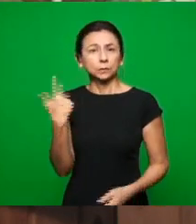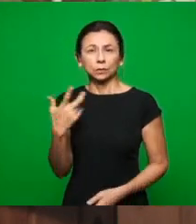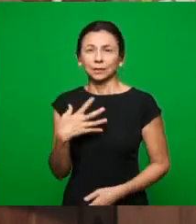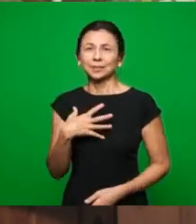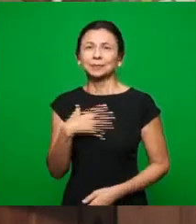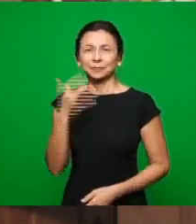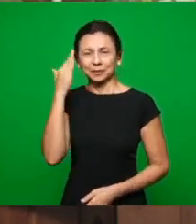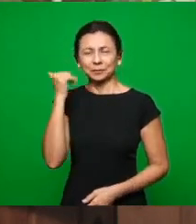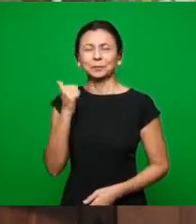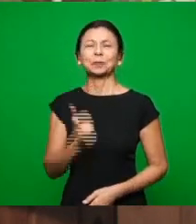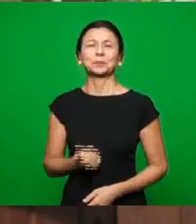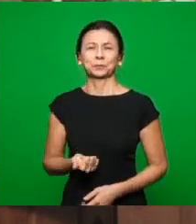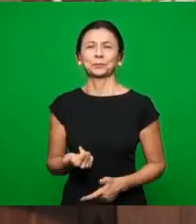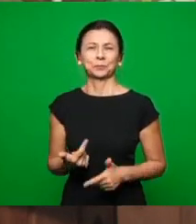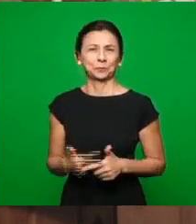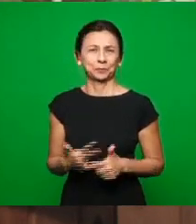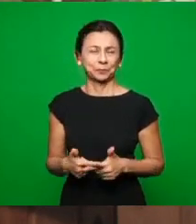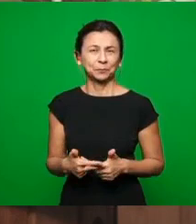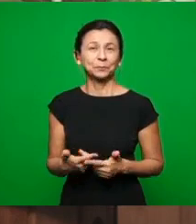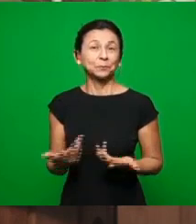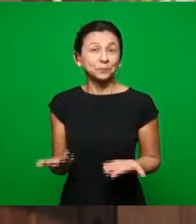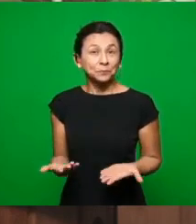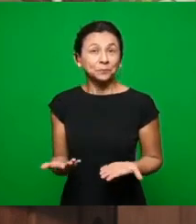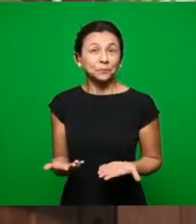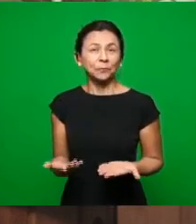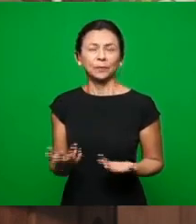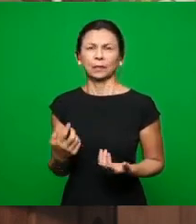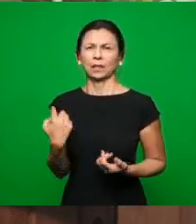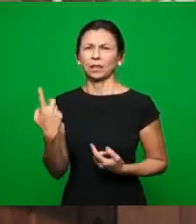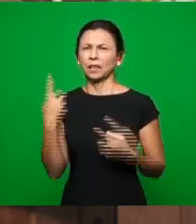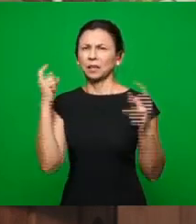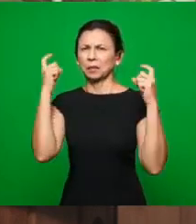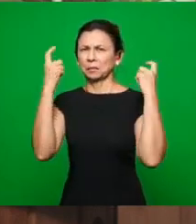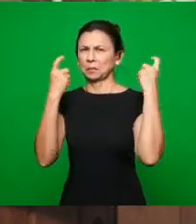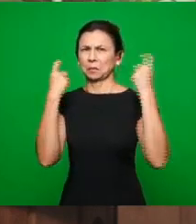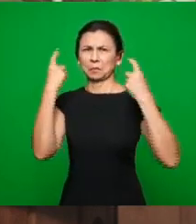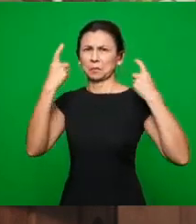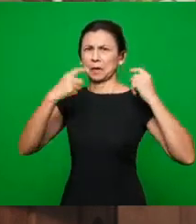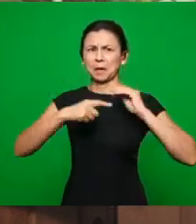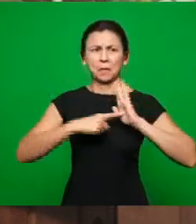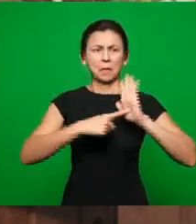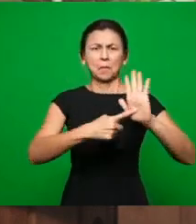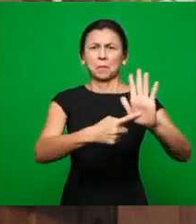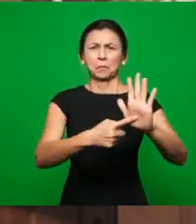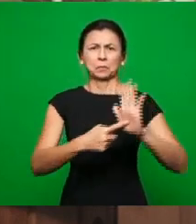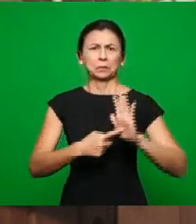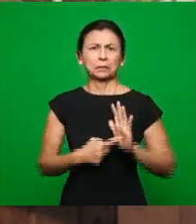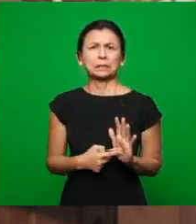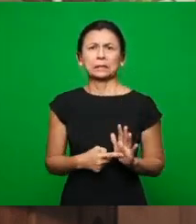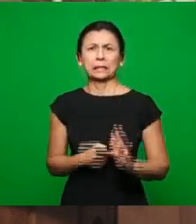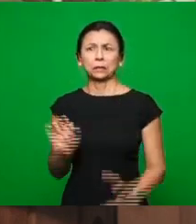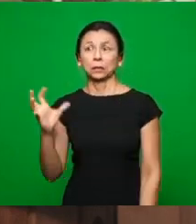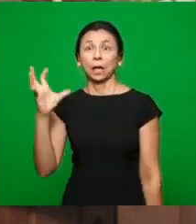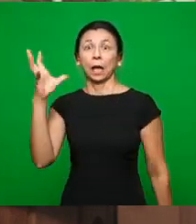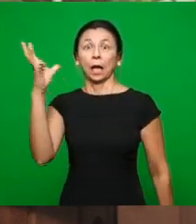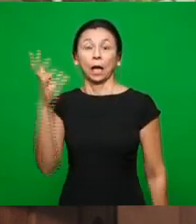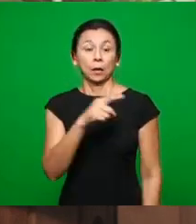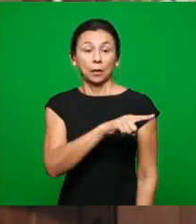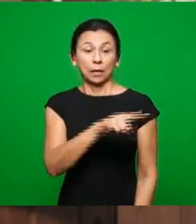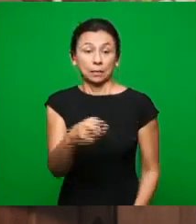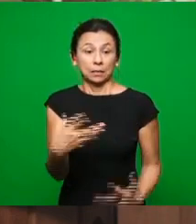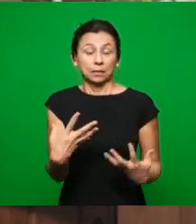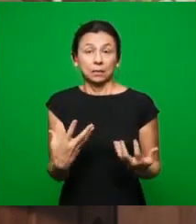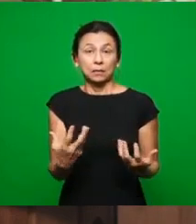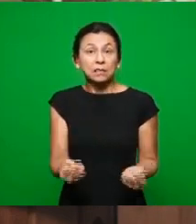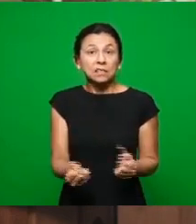natural for us. Why? Because we are not worried about showing catastrophes in order